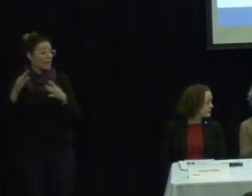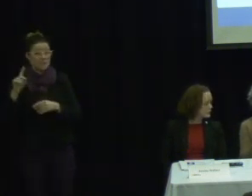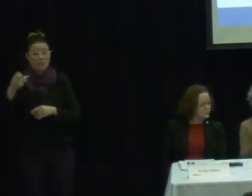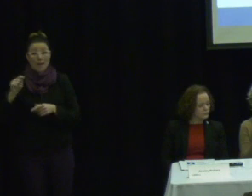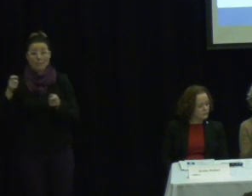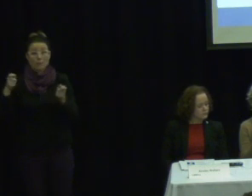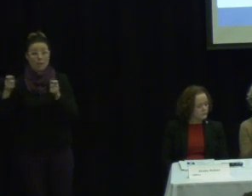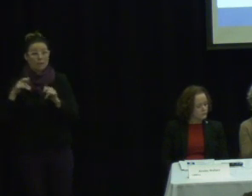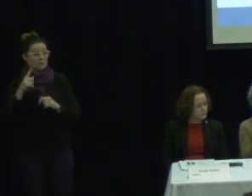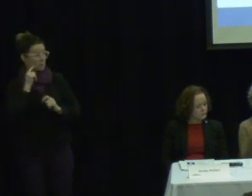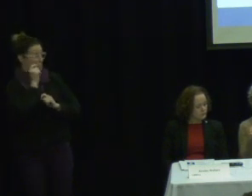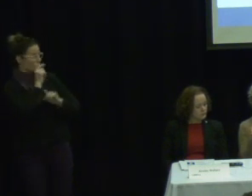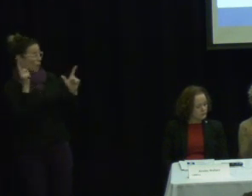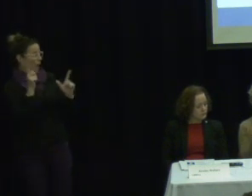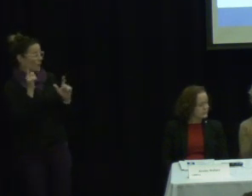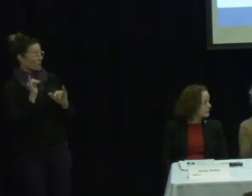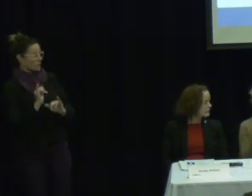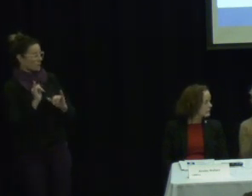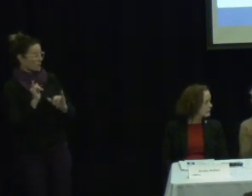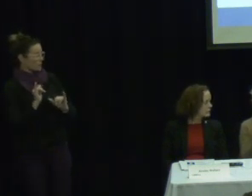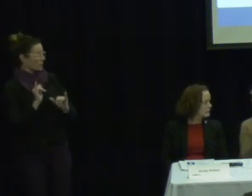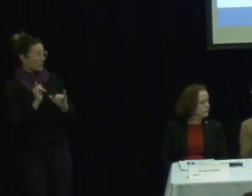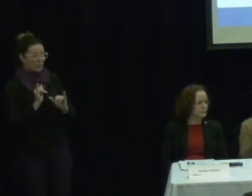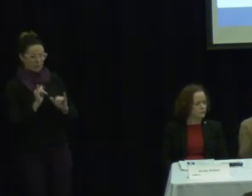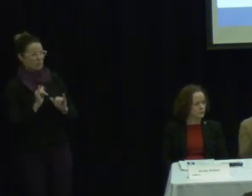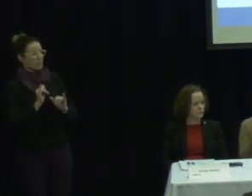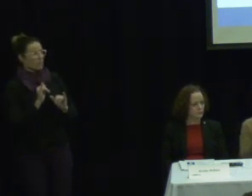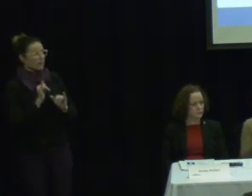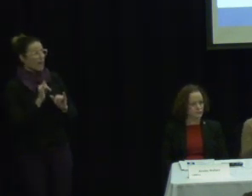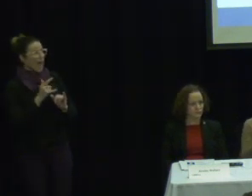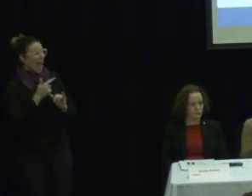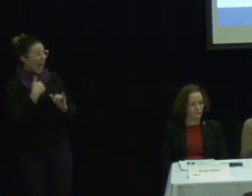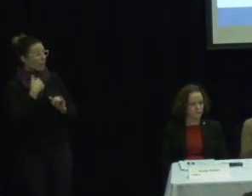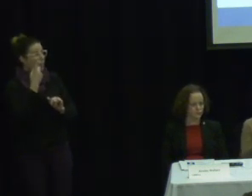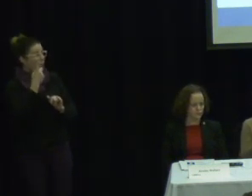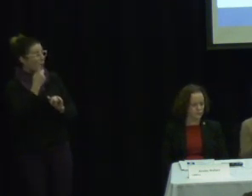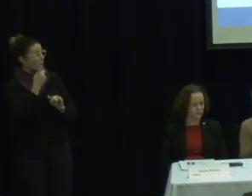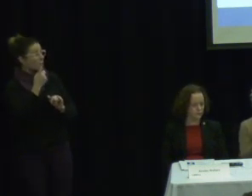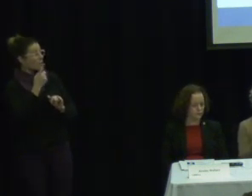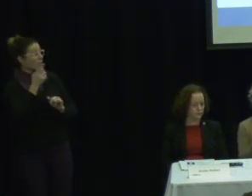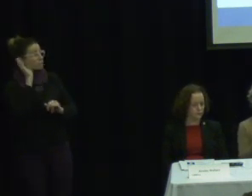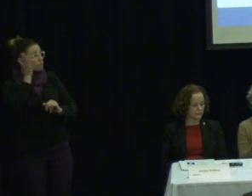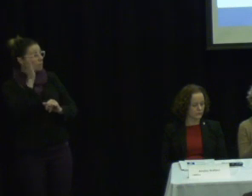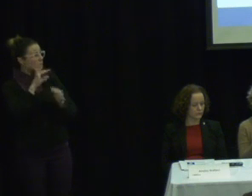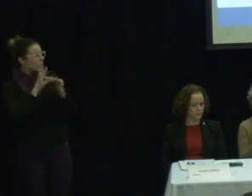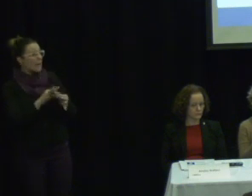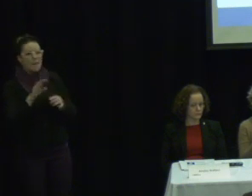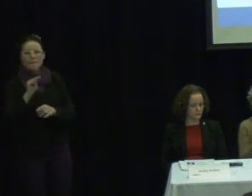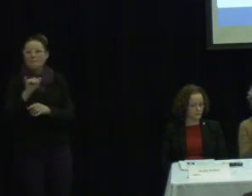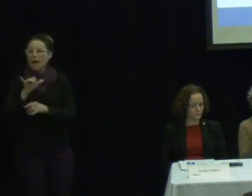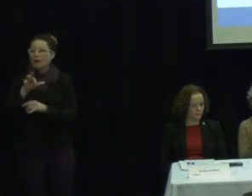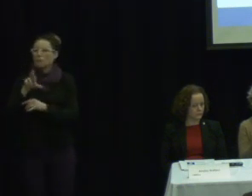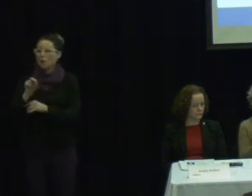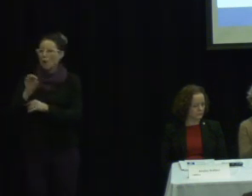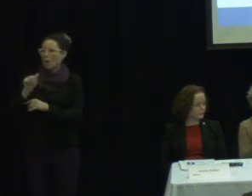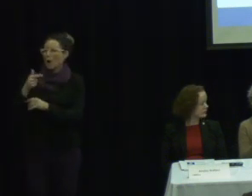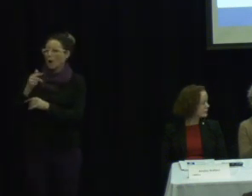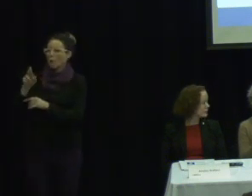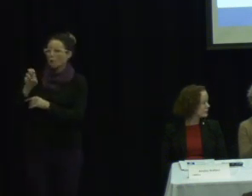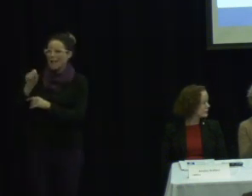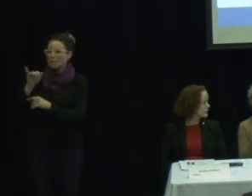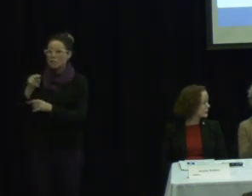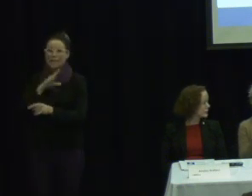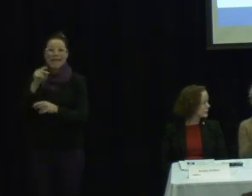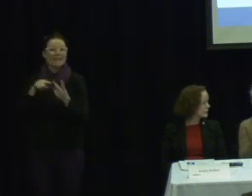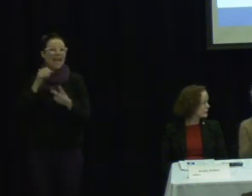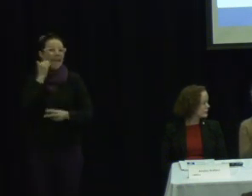have a panel on microaggressions or everyday racism, as well as a two-hour